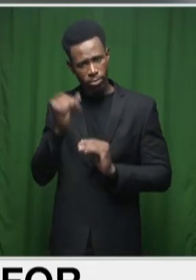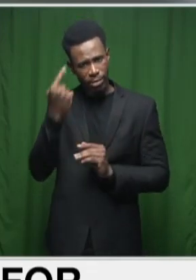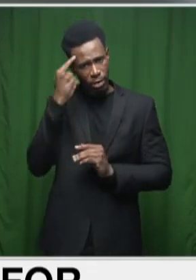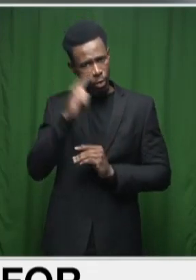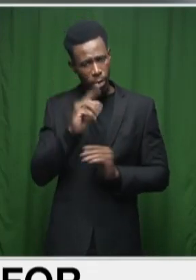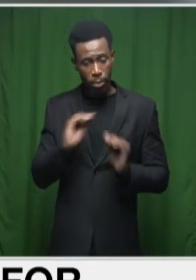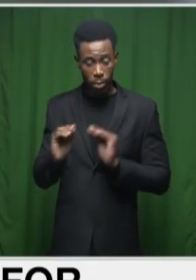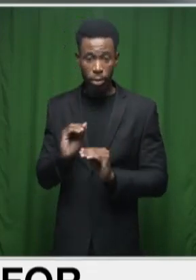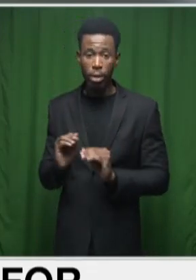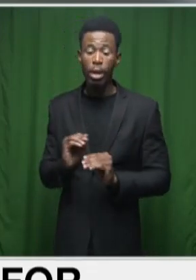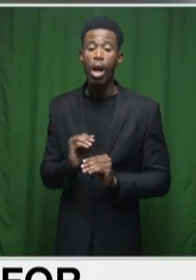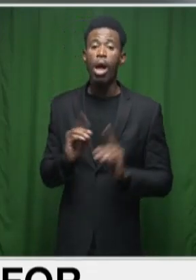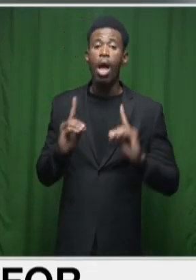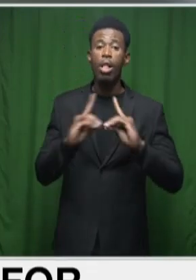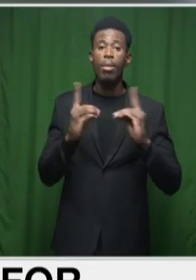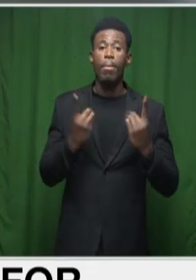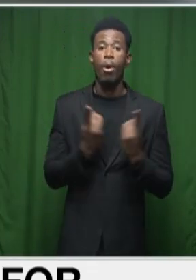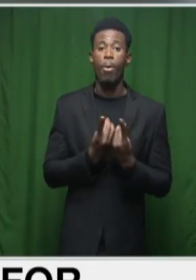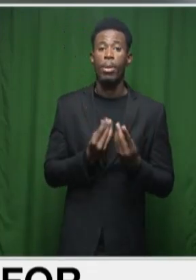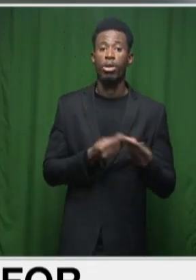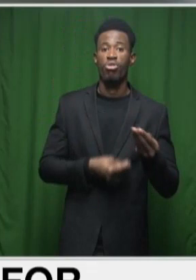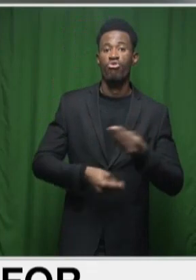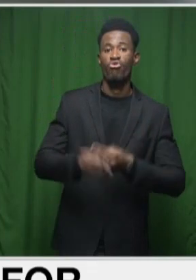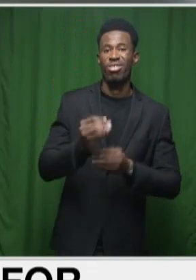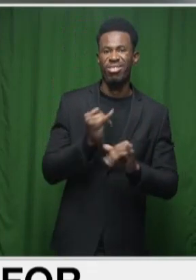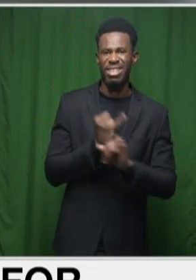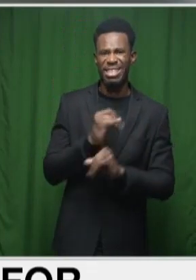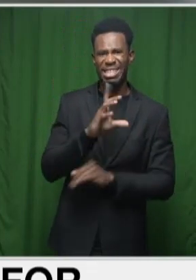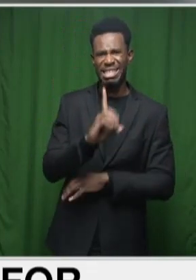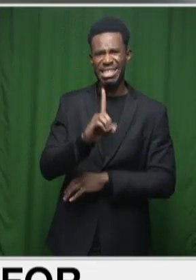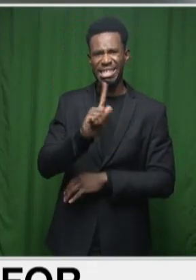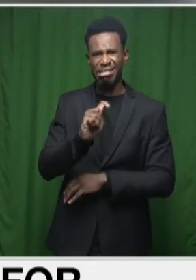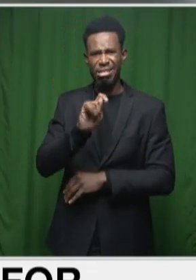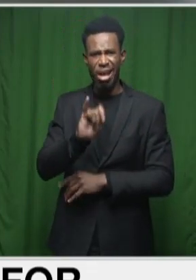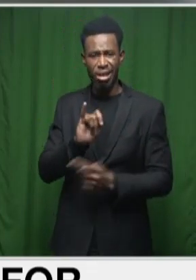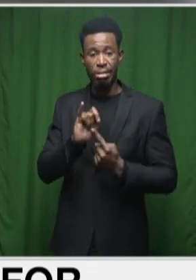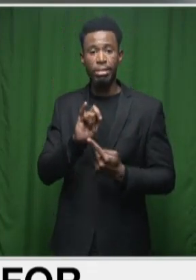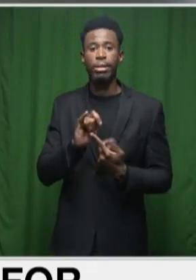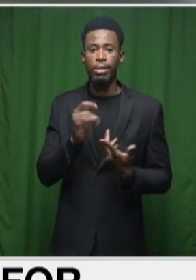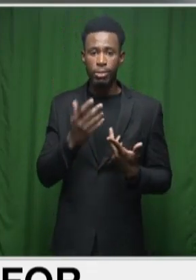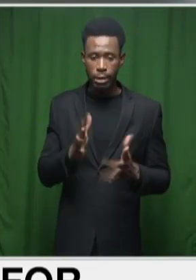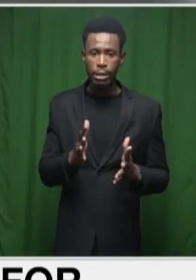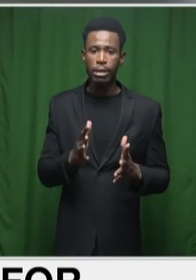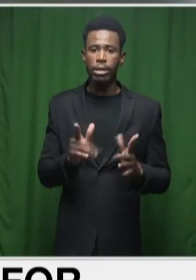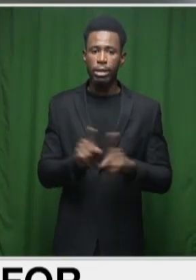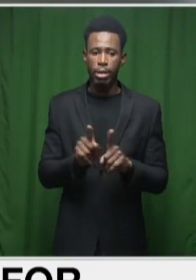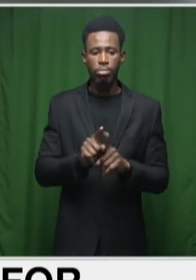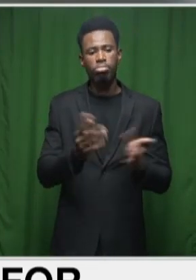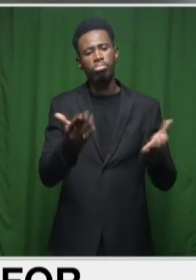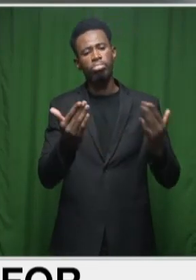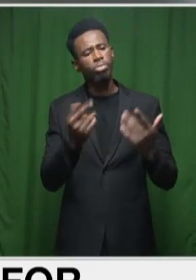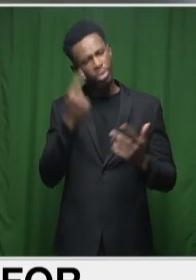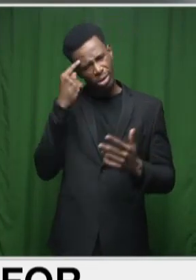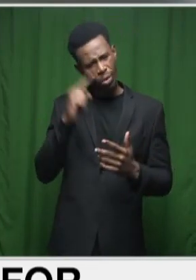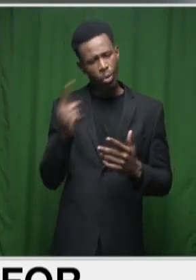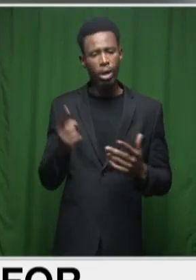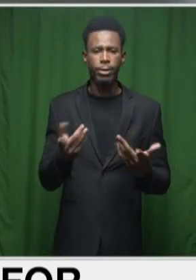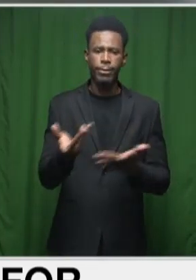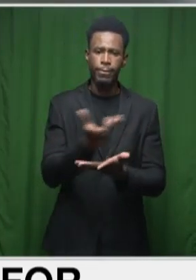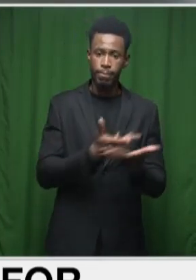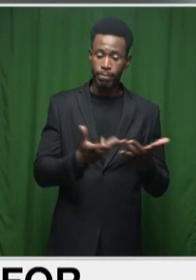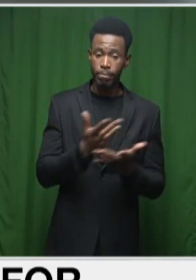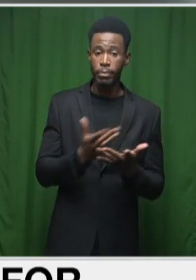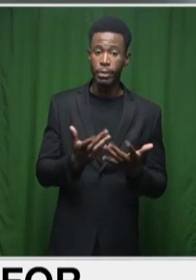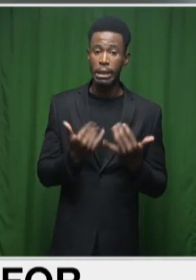submitted a commentary on, some of these issues that we are highlighting now here. and they are, they are looking